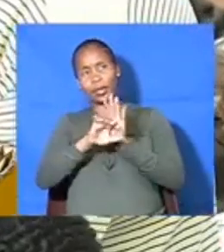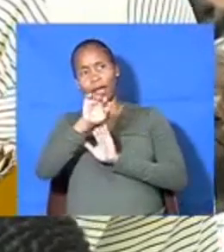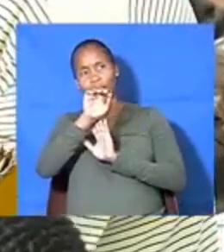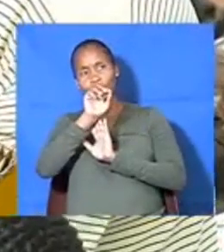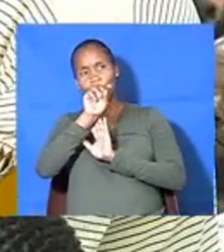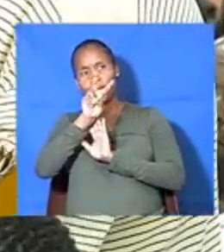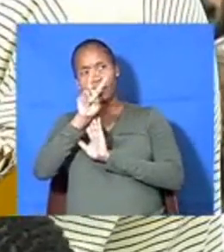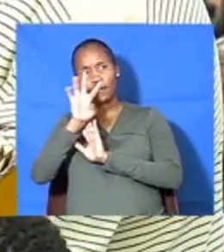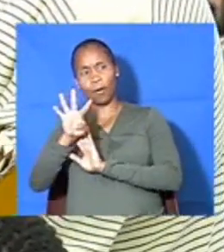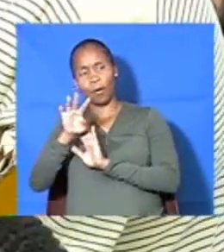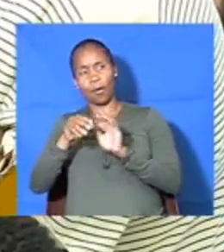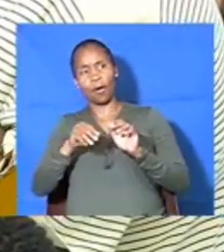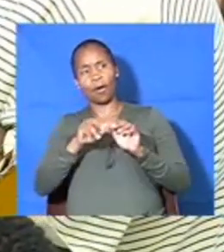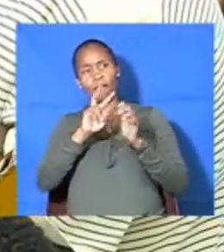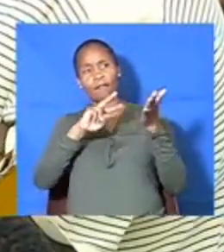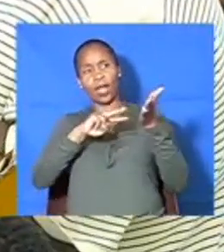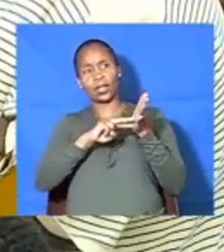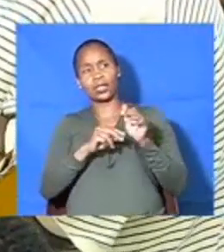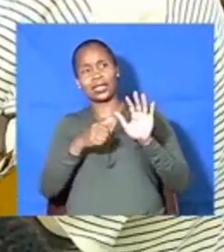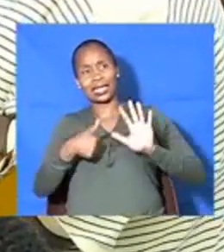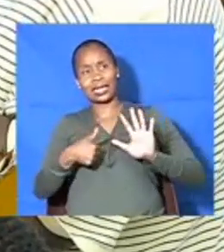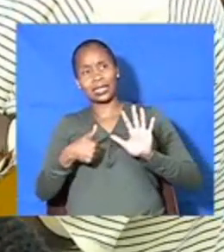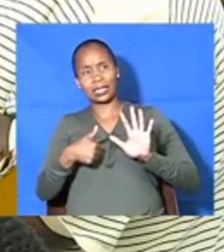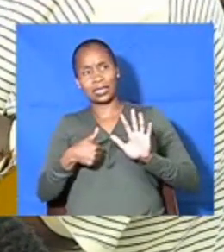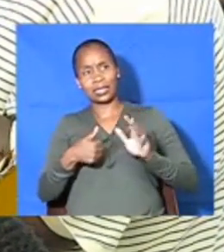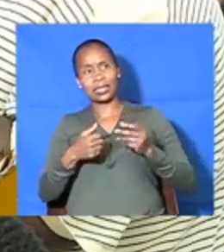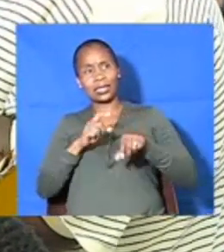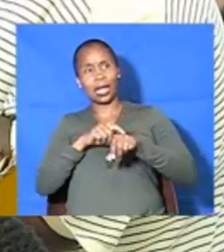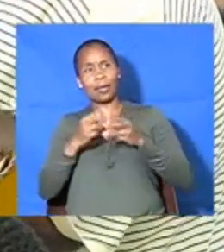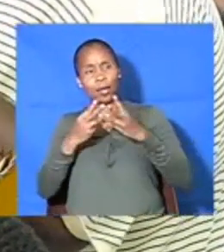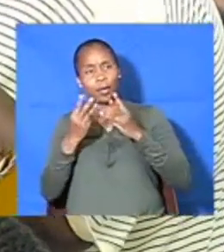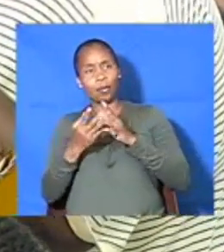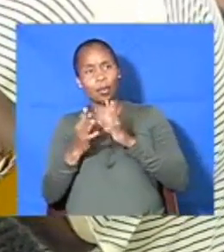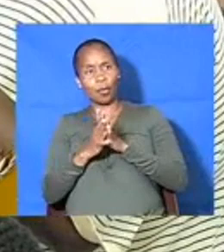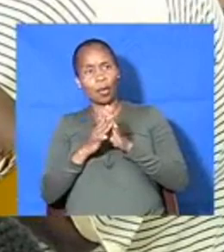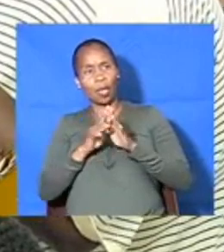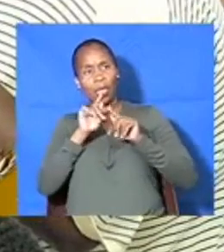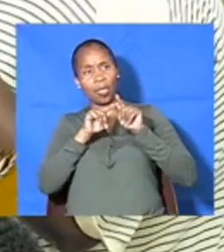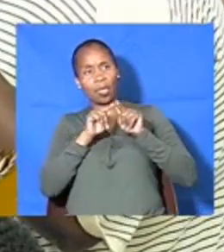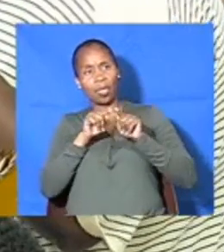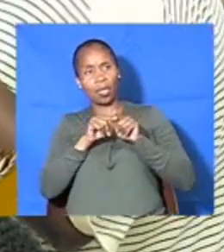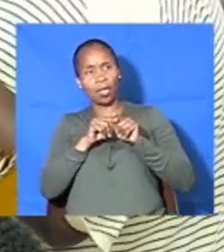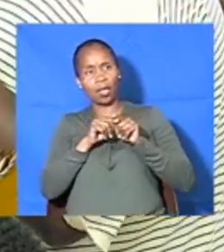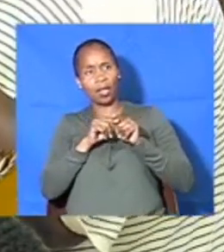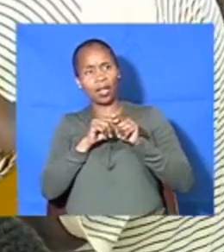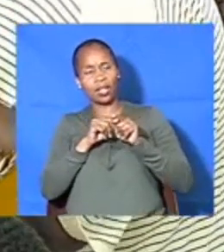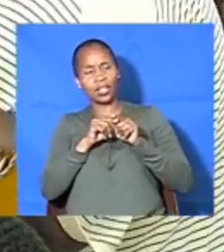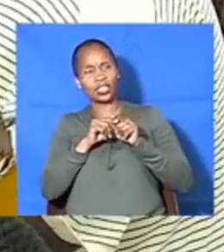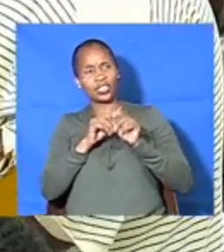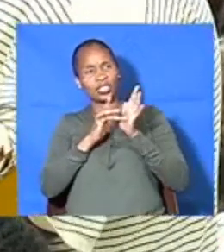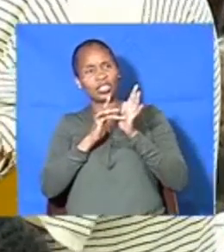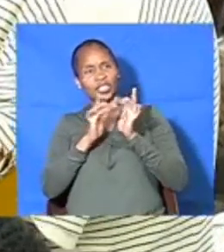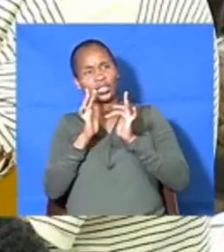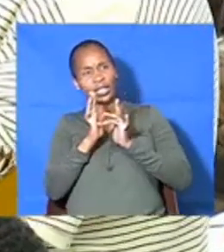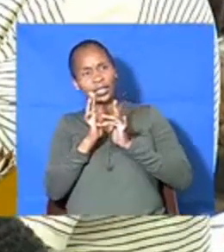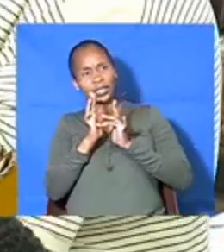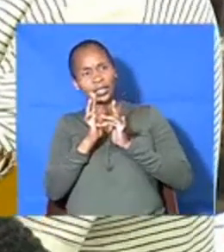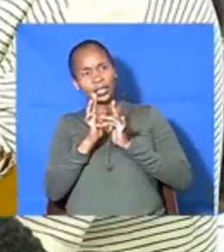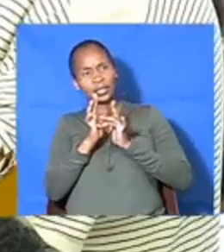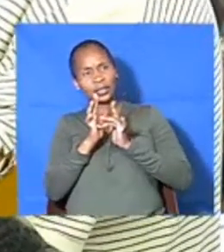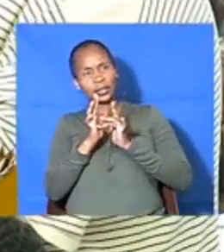Akota Funeg. So you are saying 2026 is the implementation? My one I put in a woman at Makwalani, Amo